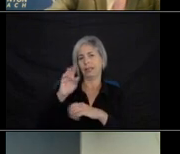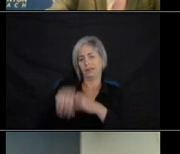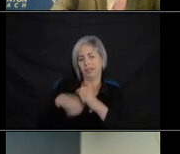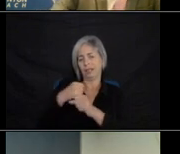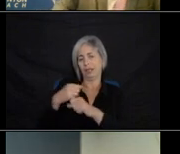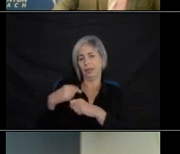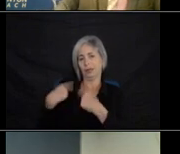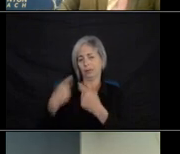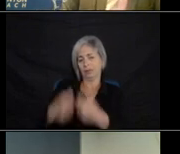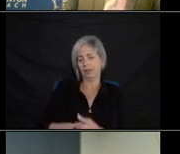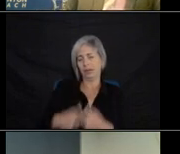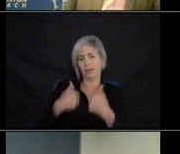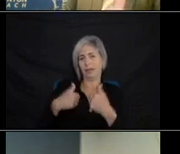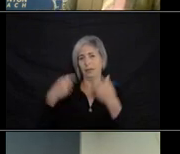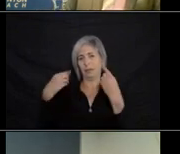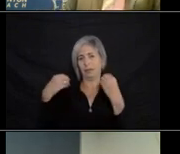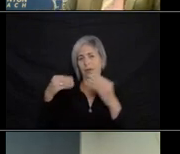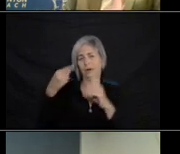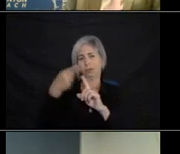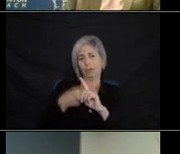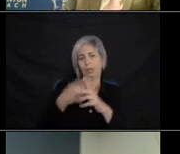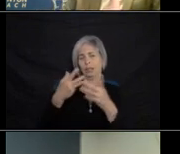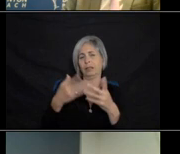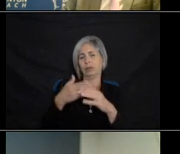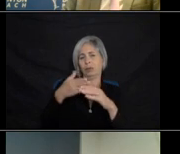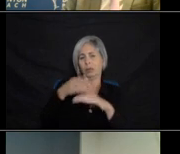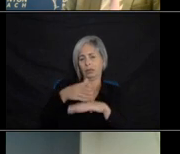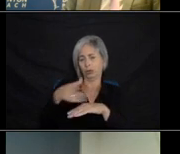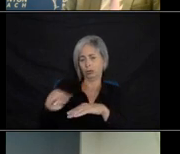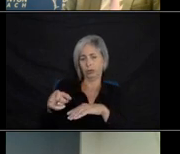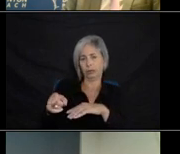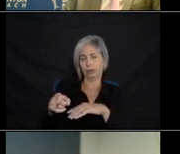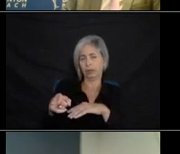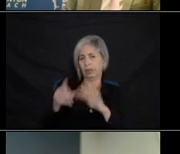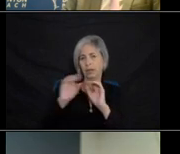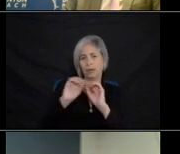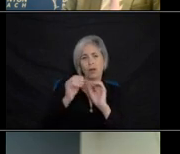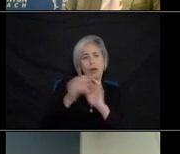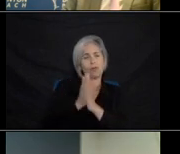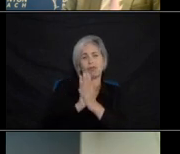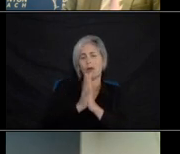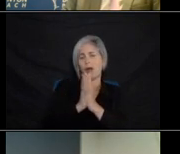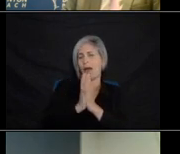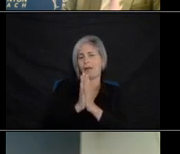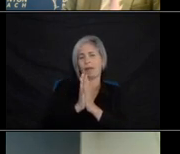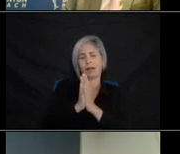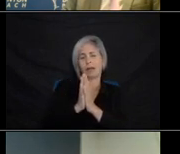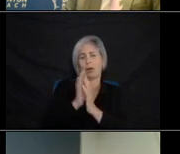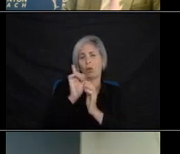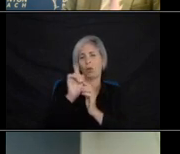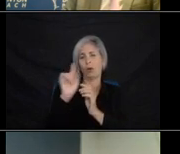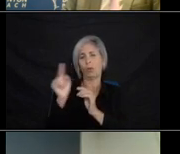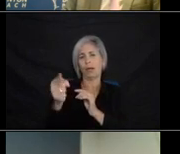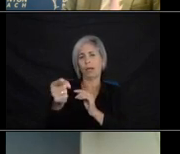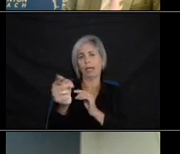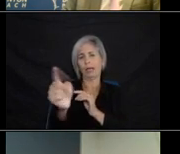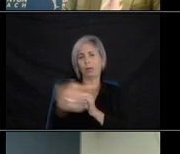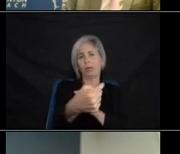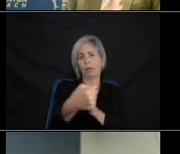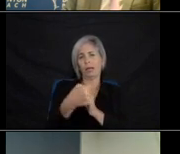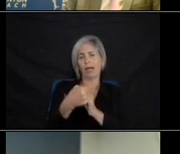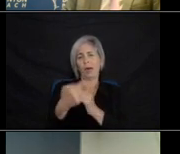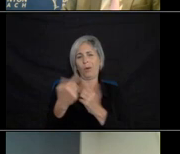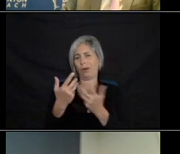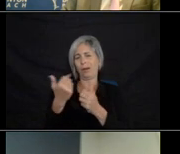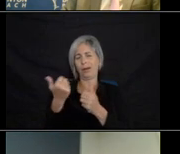we bought because of where it was across the street. There's no traffic. We have one way in, one way out. The community,